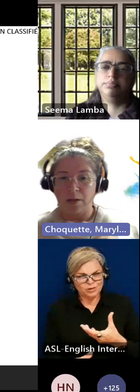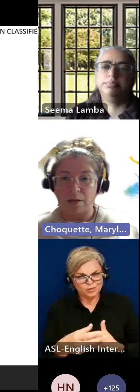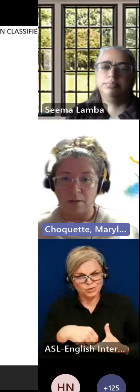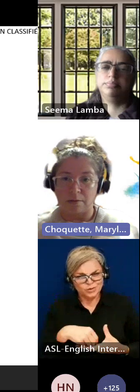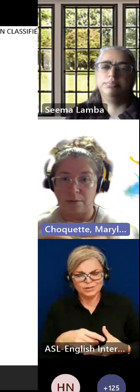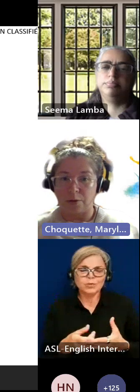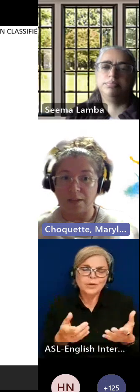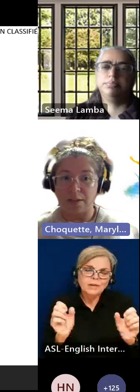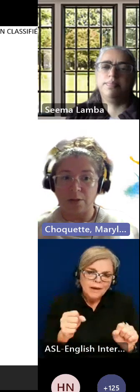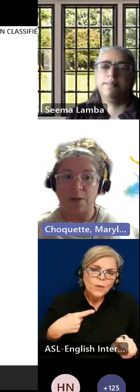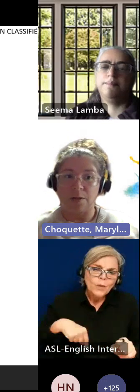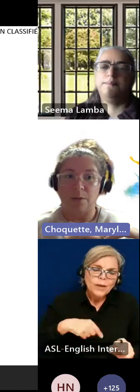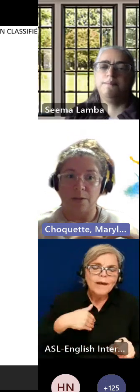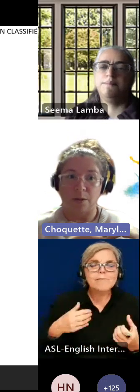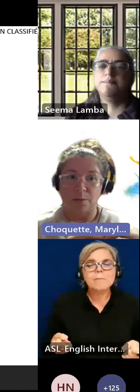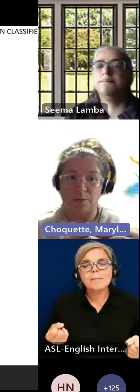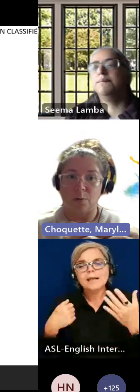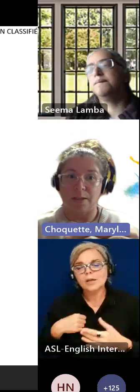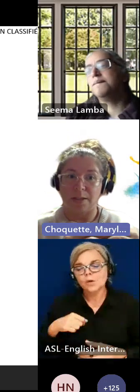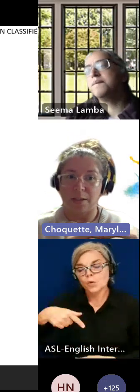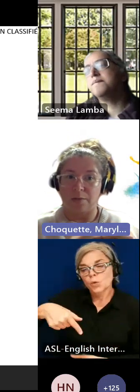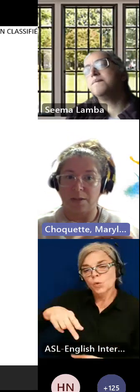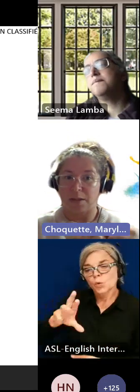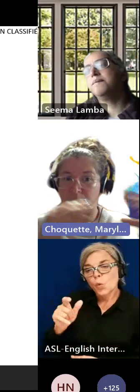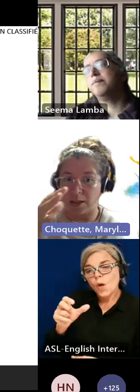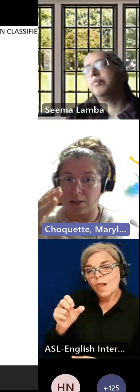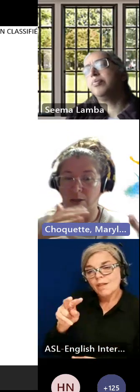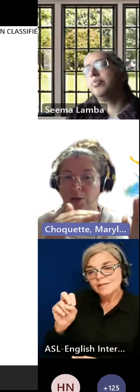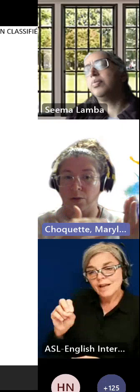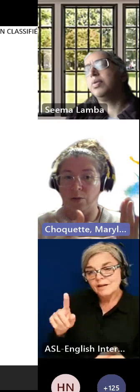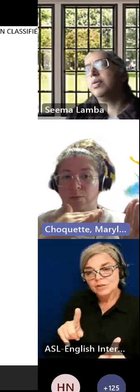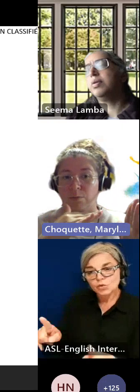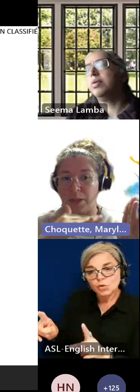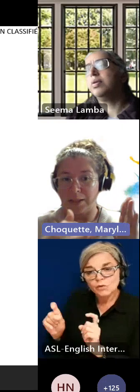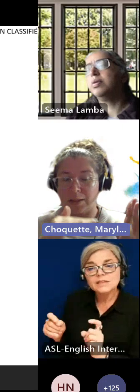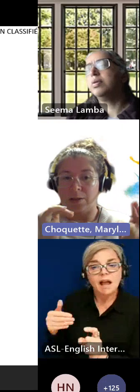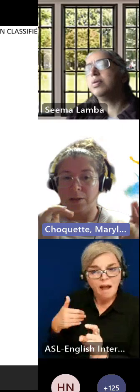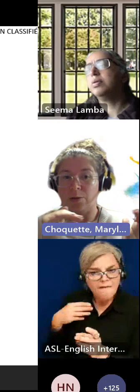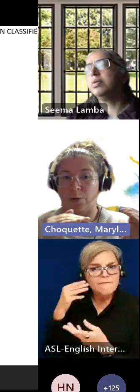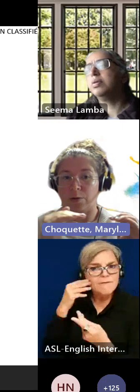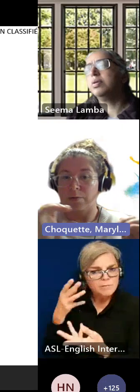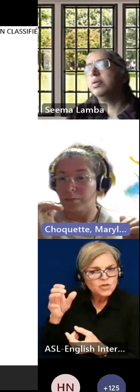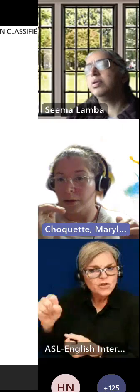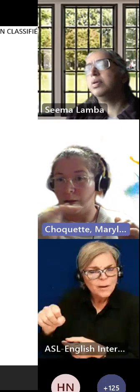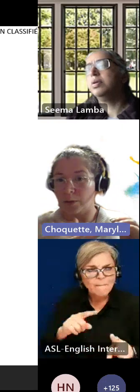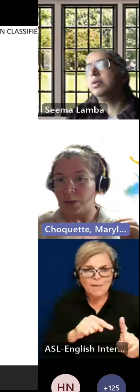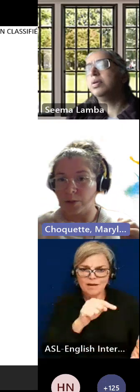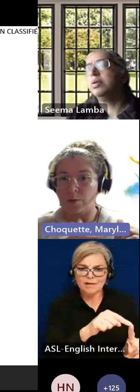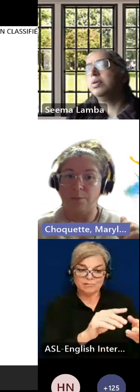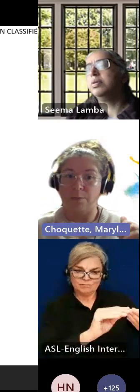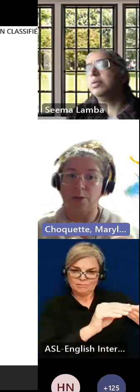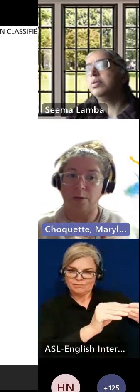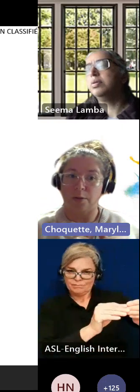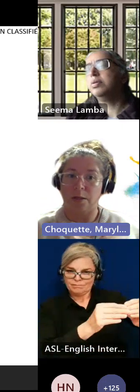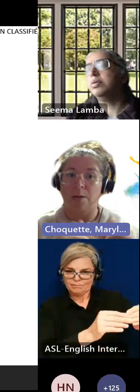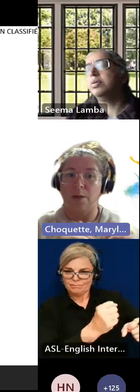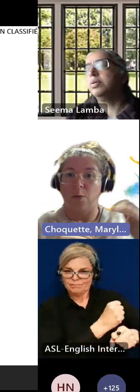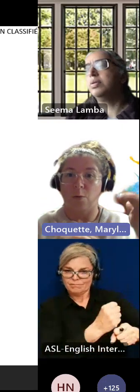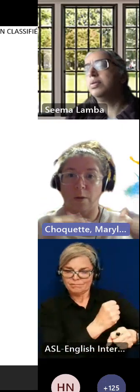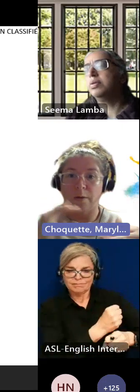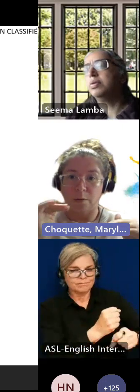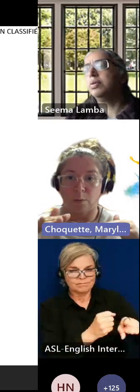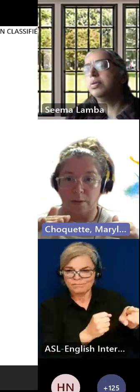qualitative surveys that are done, but in terms of quantitative, it's like, can you maintain your ratio of